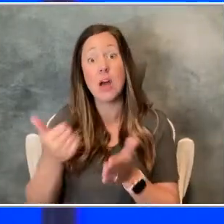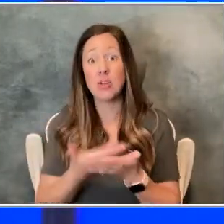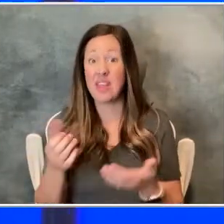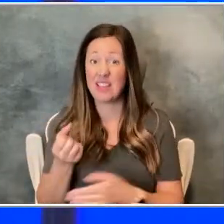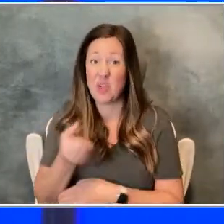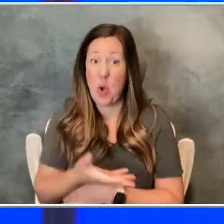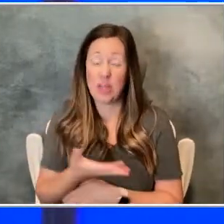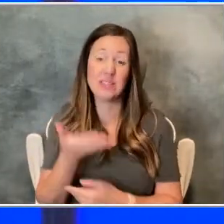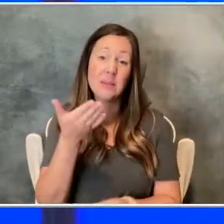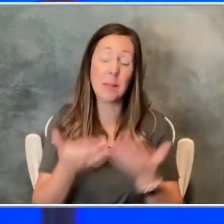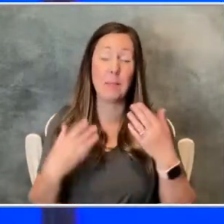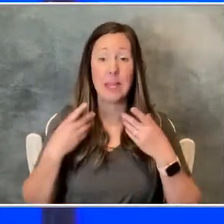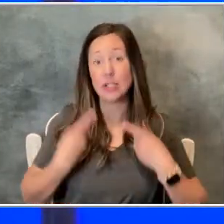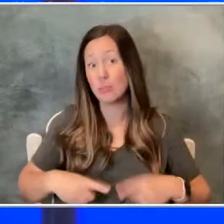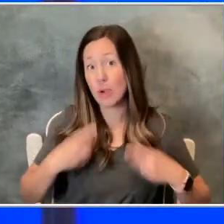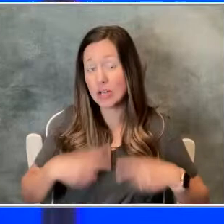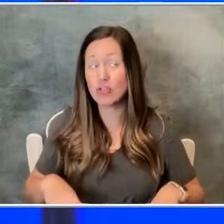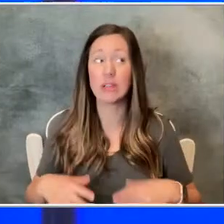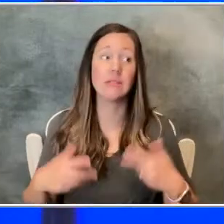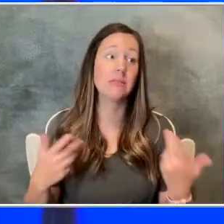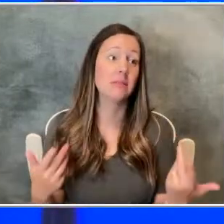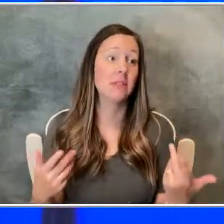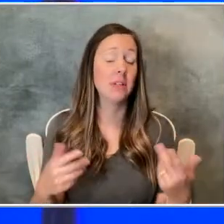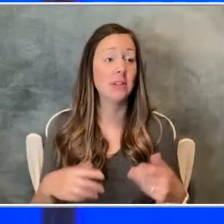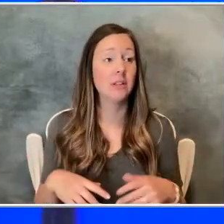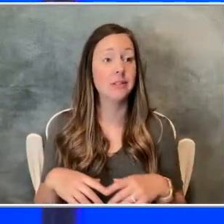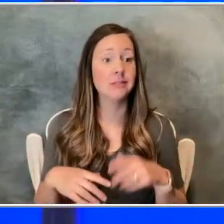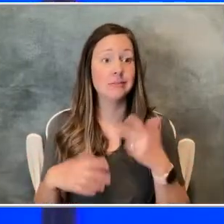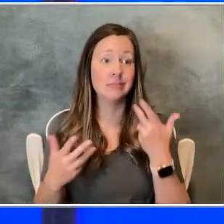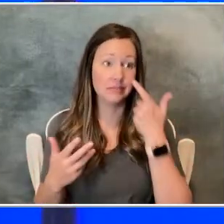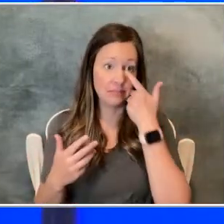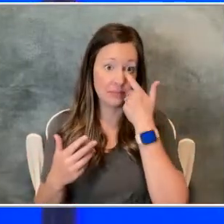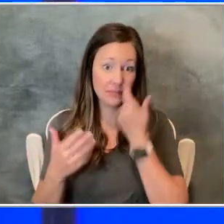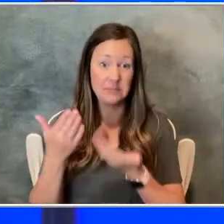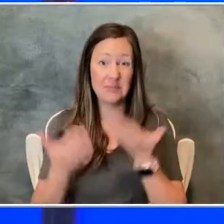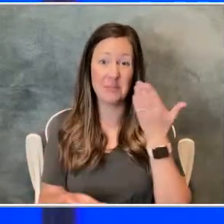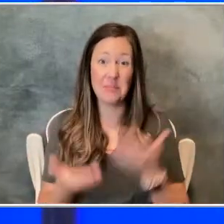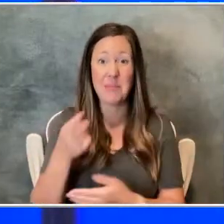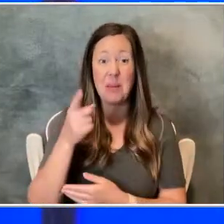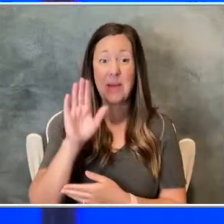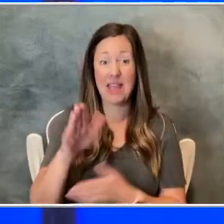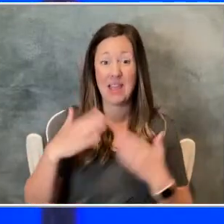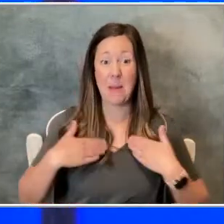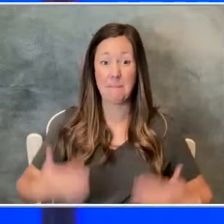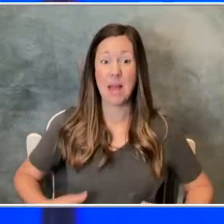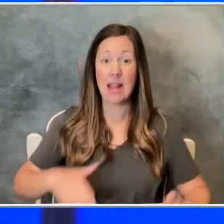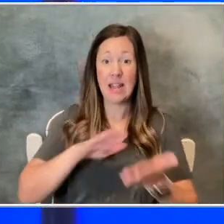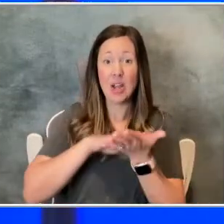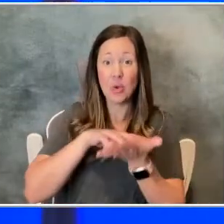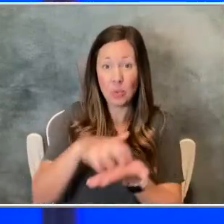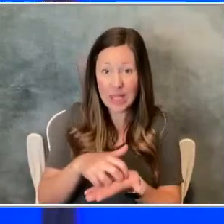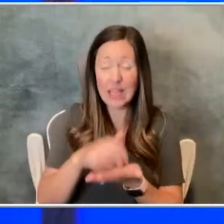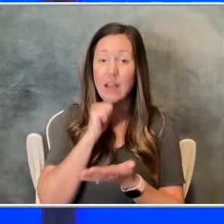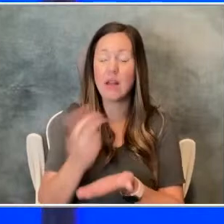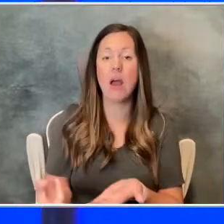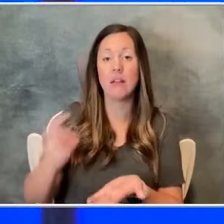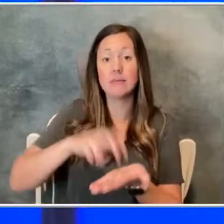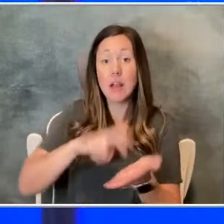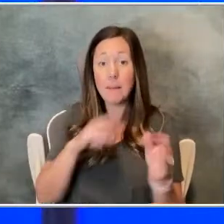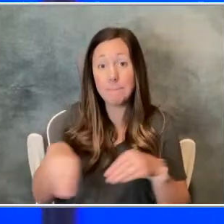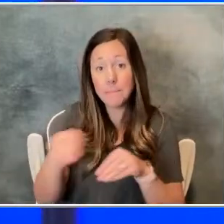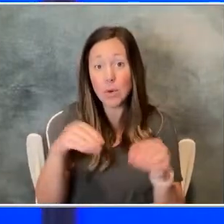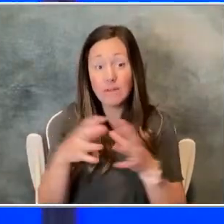it's depression or it's regular old debility, weakness, I'm not getting up and moving around, and then I